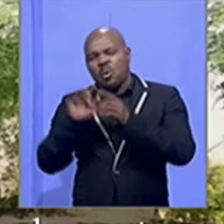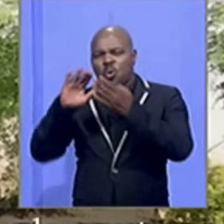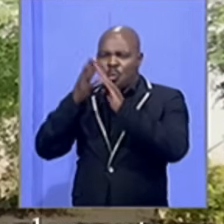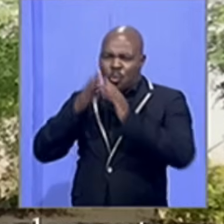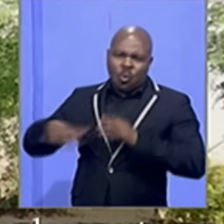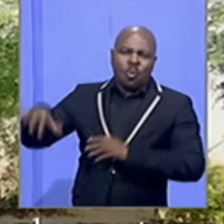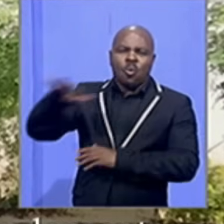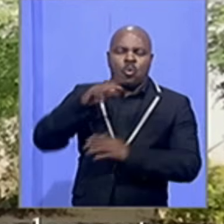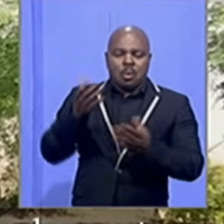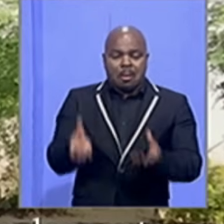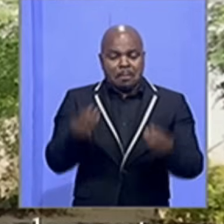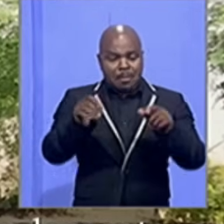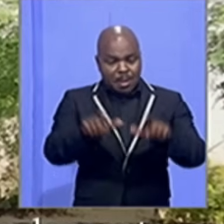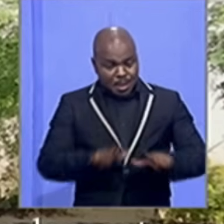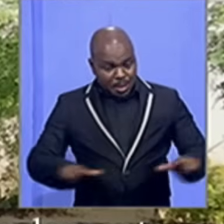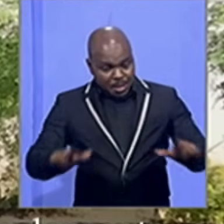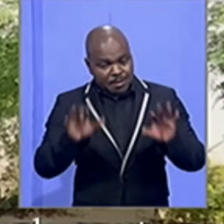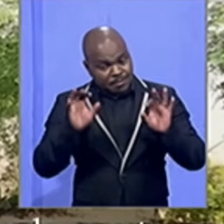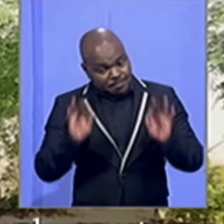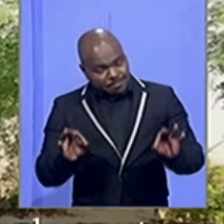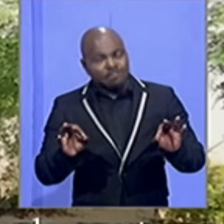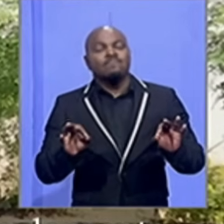bela mo boitseng ra gona